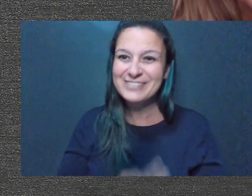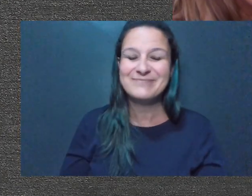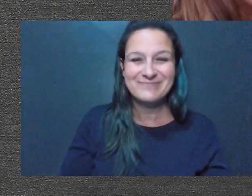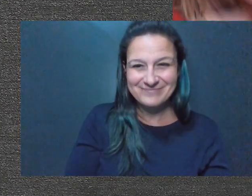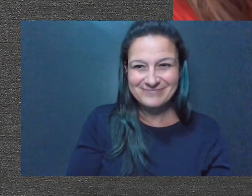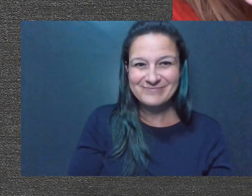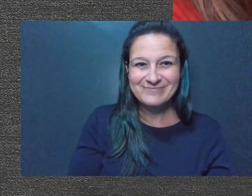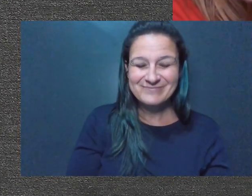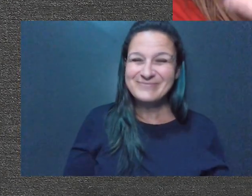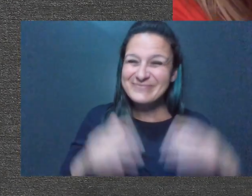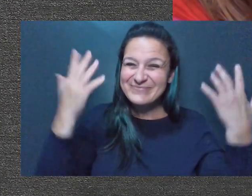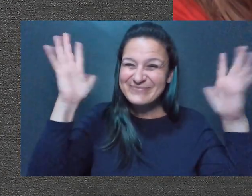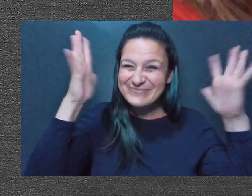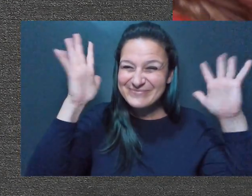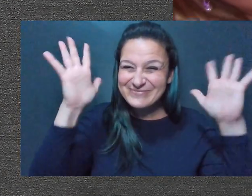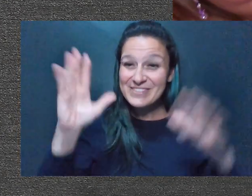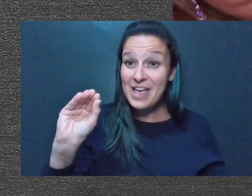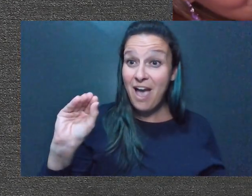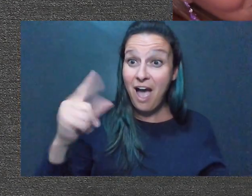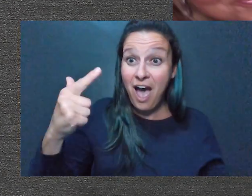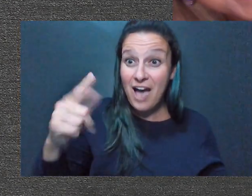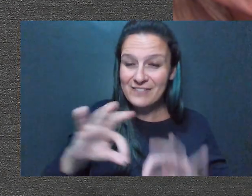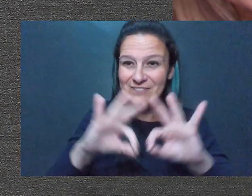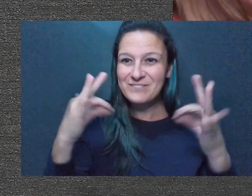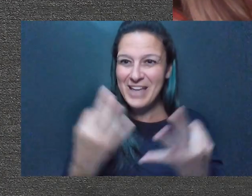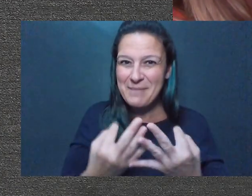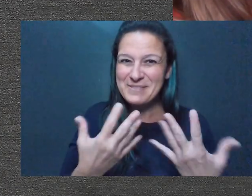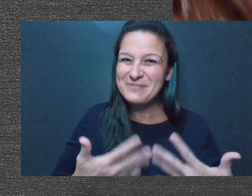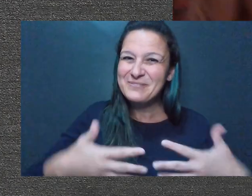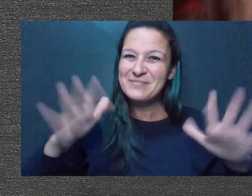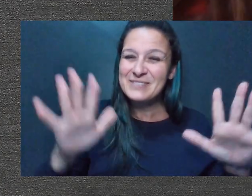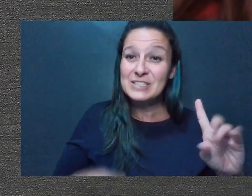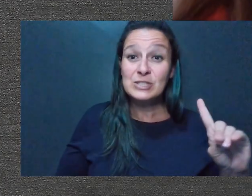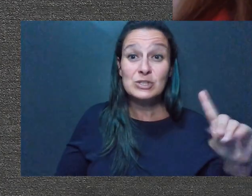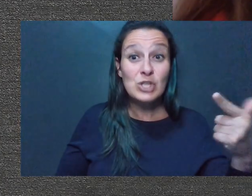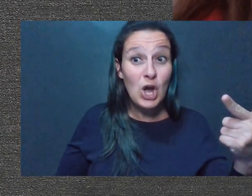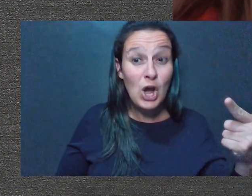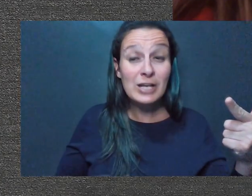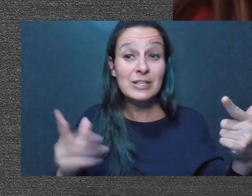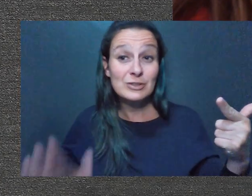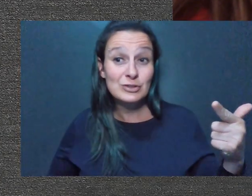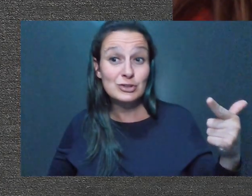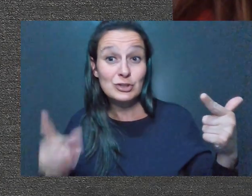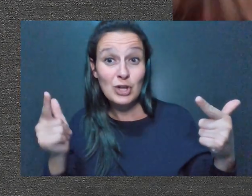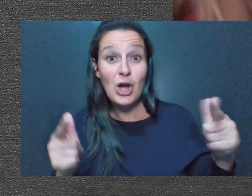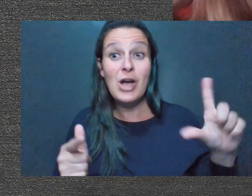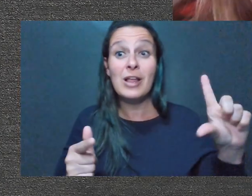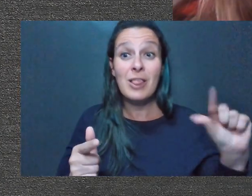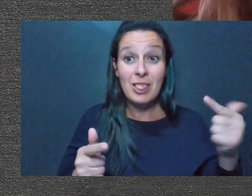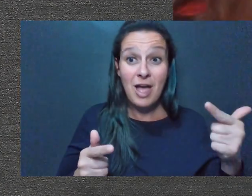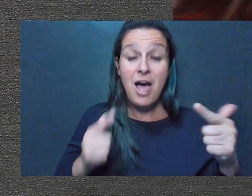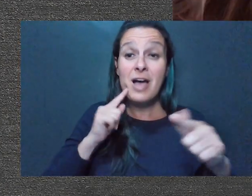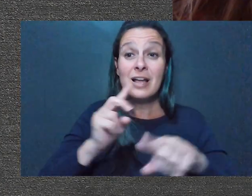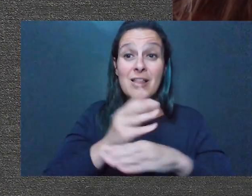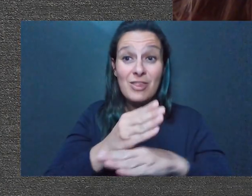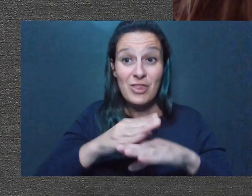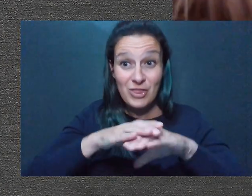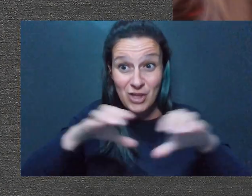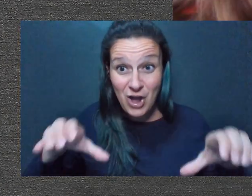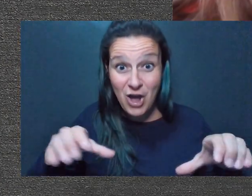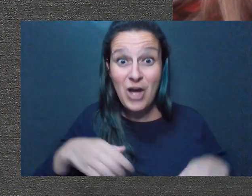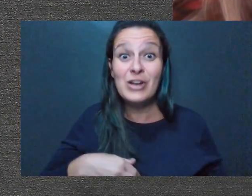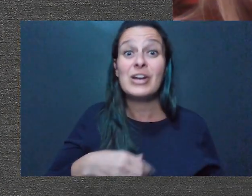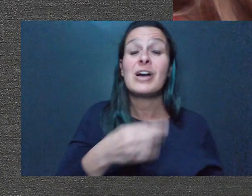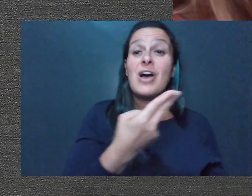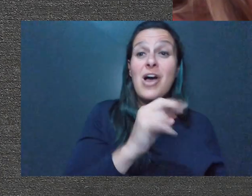clog. Hooray! The Og family, we did it. Dog, log, hog,